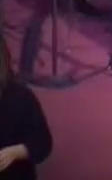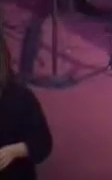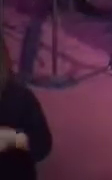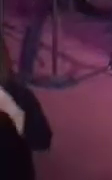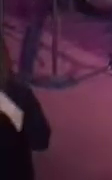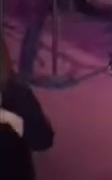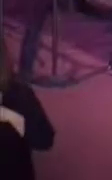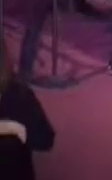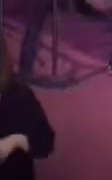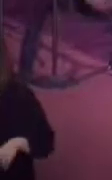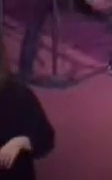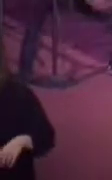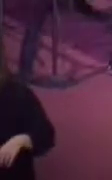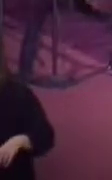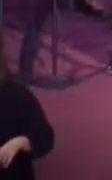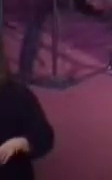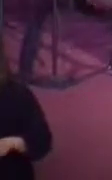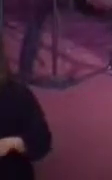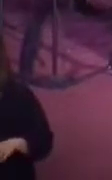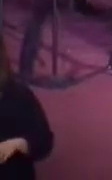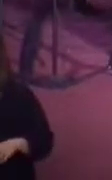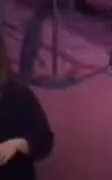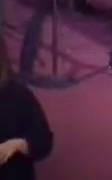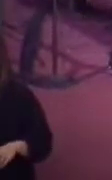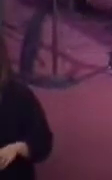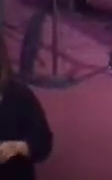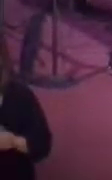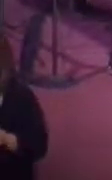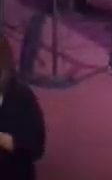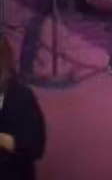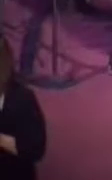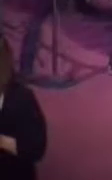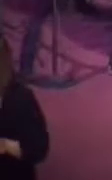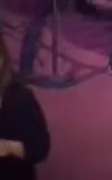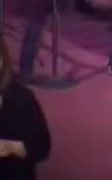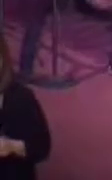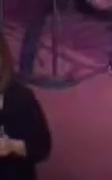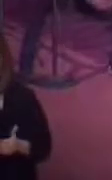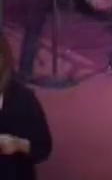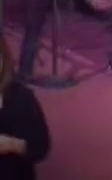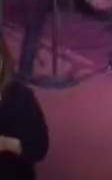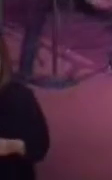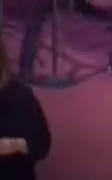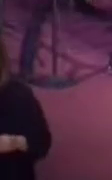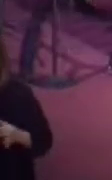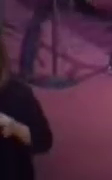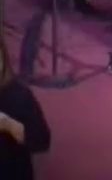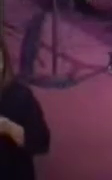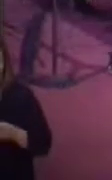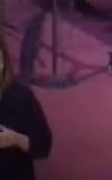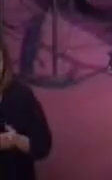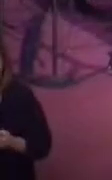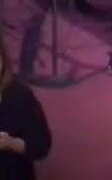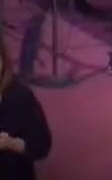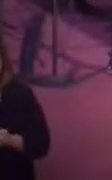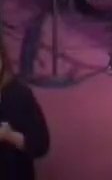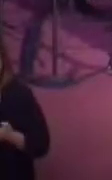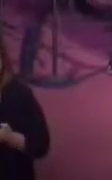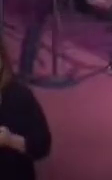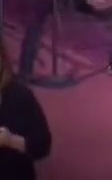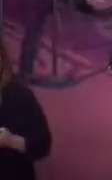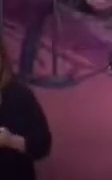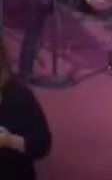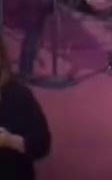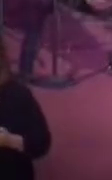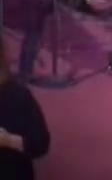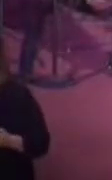She was, for a year, made sure that she refrained from saying any type of spiritual language, and I just read the update on the article last week that